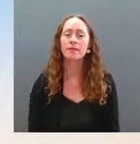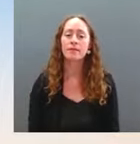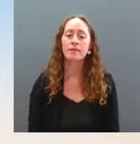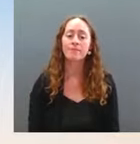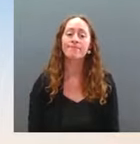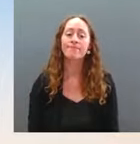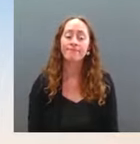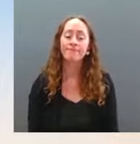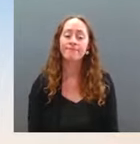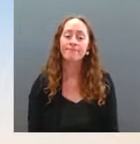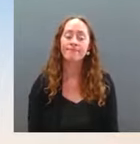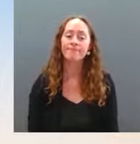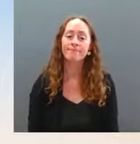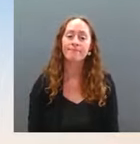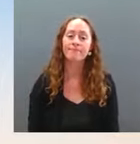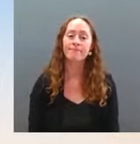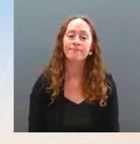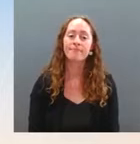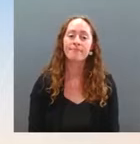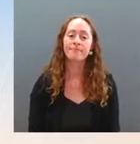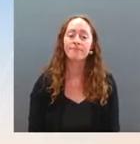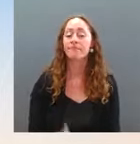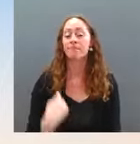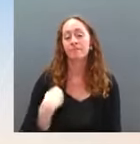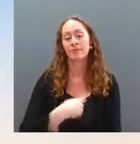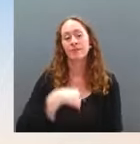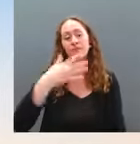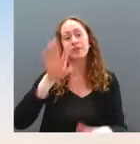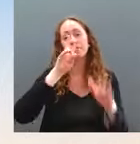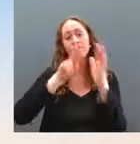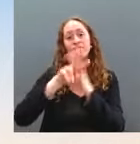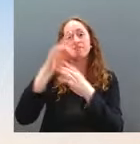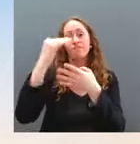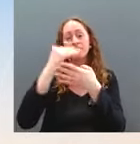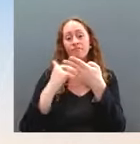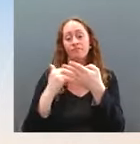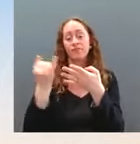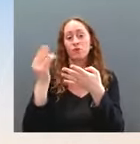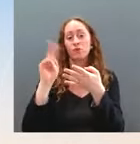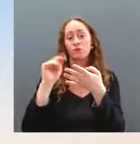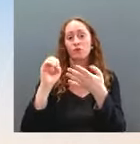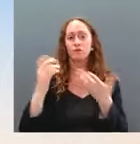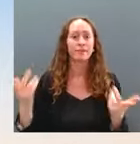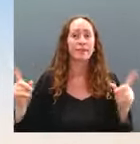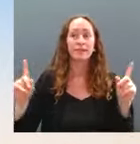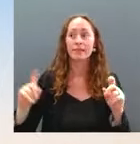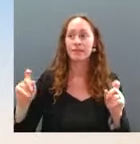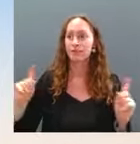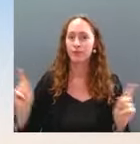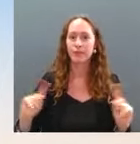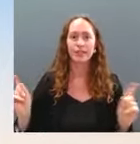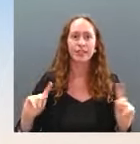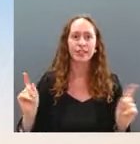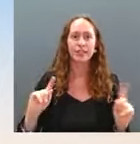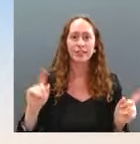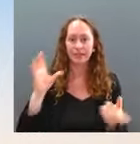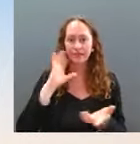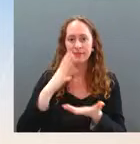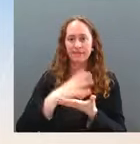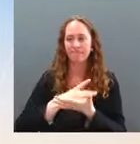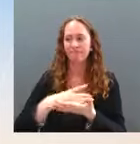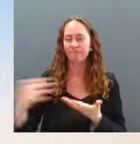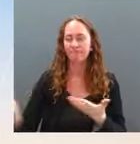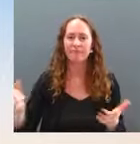risk. Our testing capacity will be at risk of collapsing, at least from the federal government and what we can provide. We know that we can't buy any